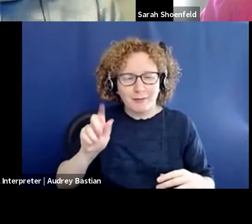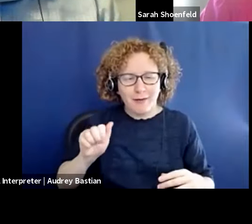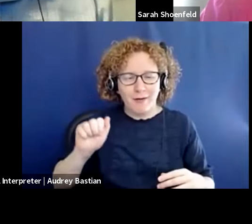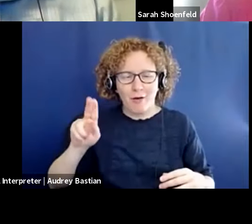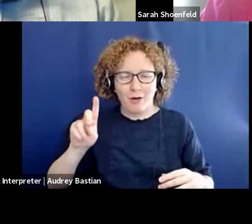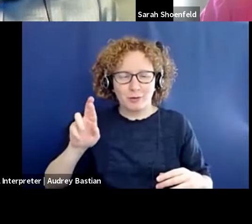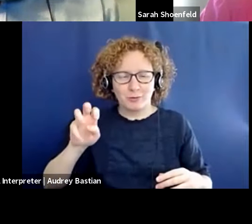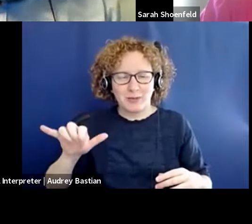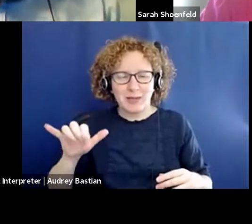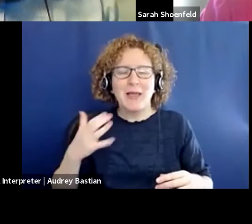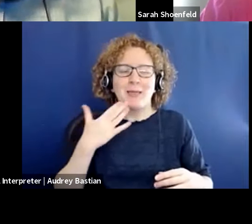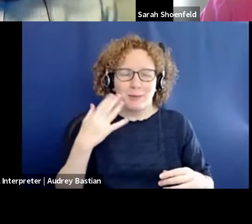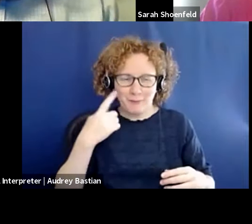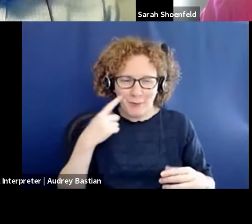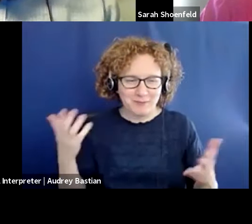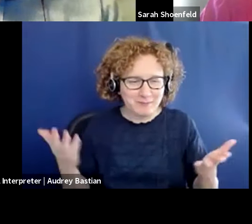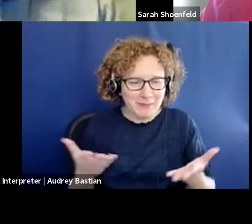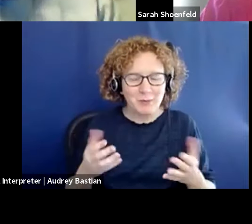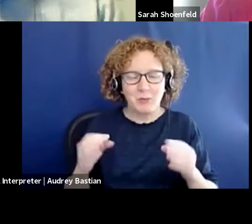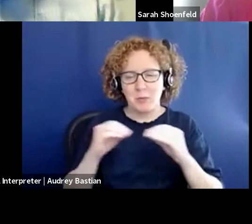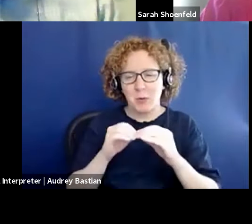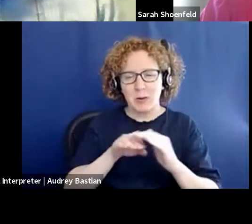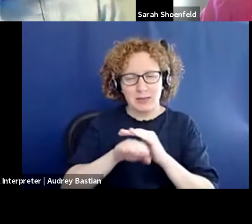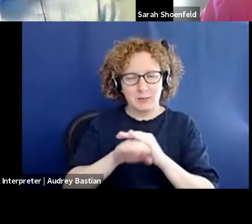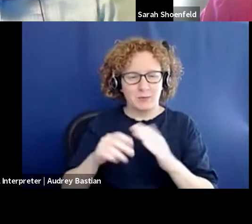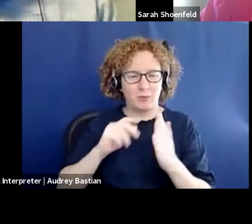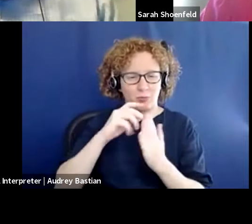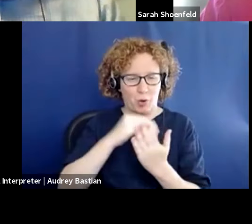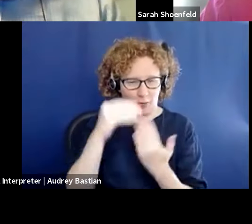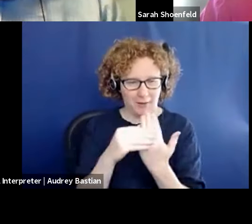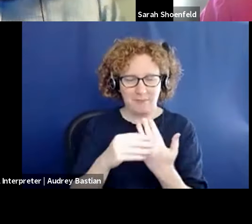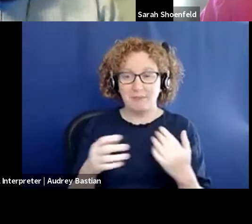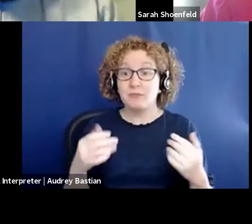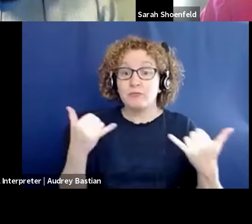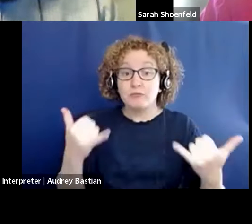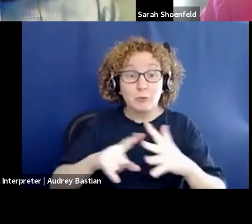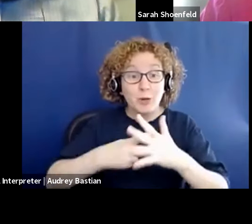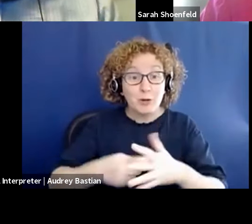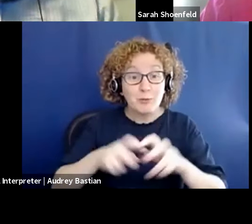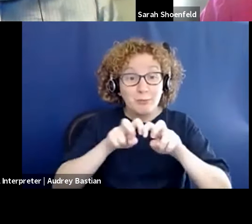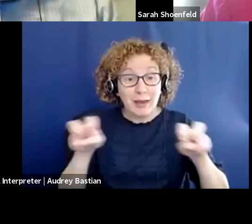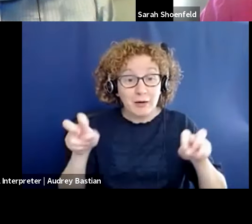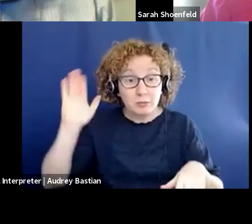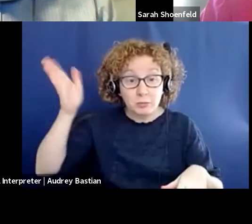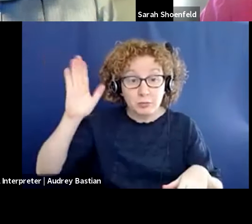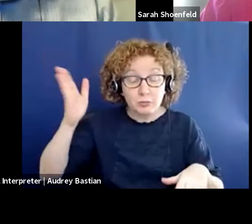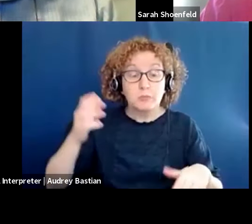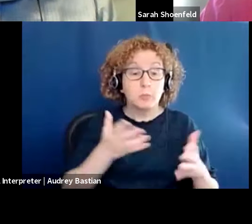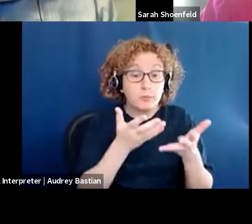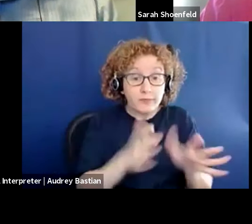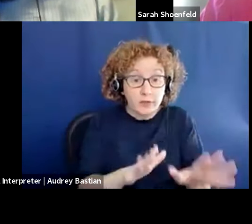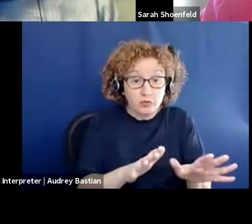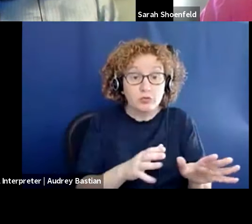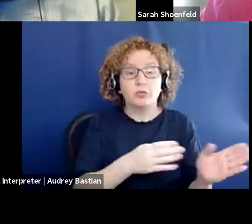make this program more accessible. So today we'll start with a presentation from our panelists. We'll follow that with a moderated